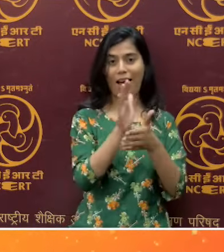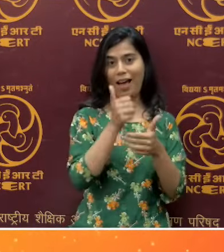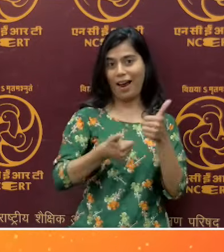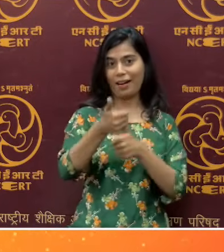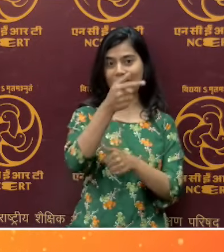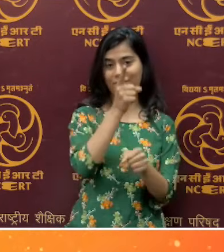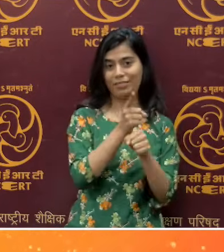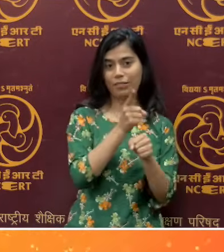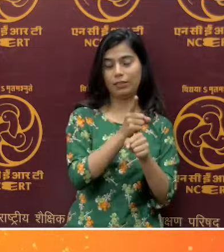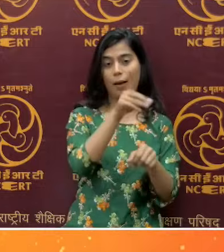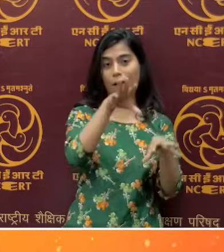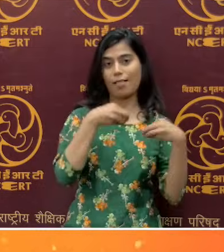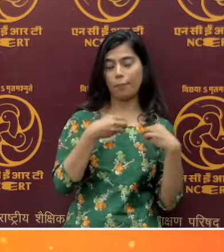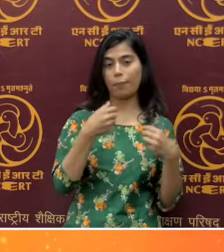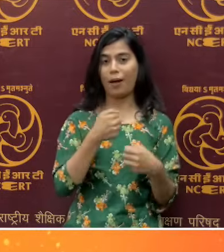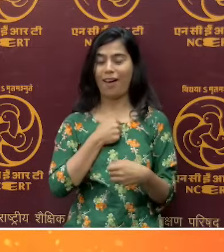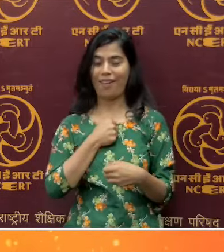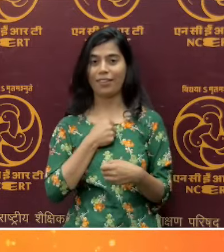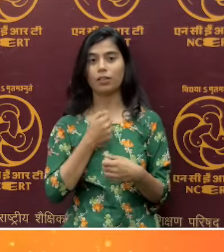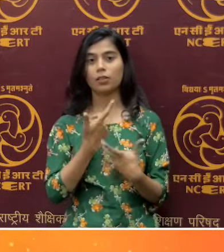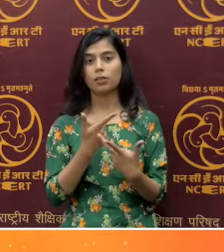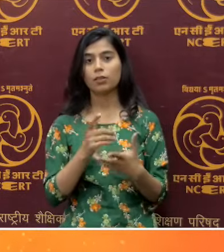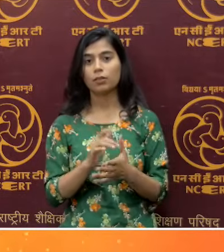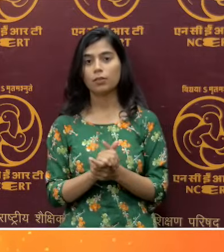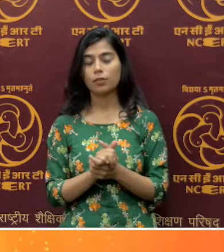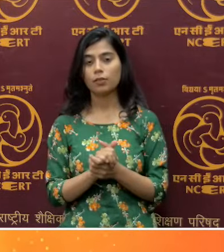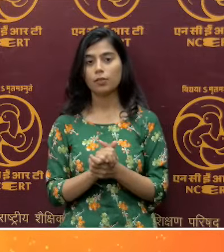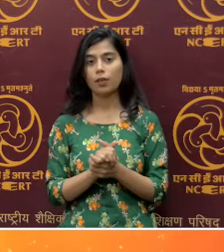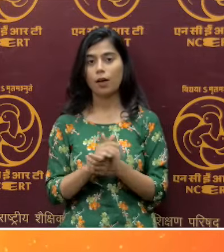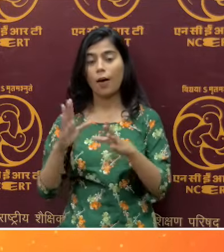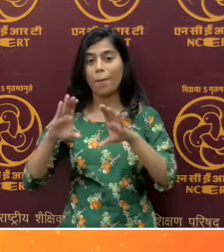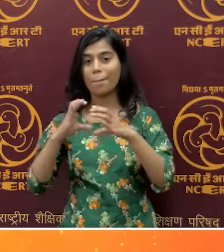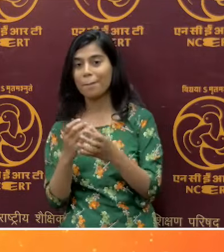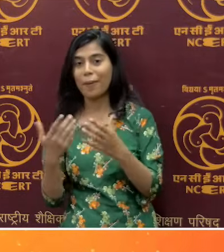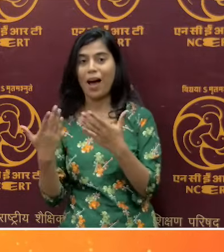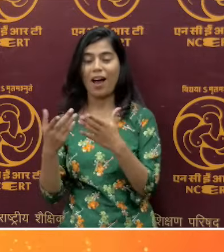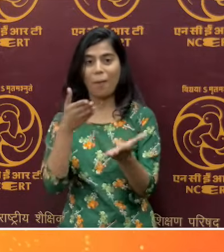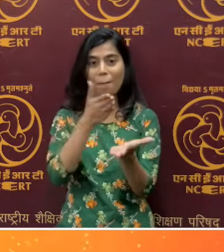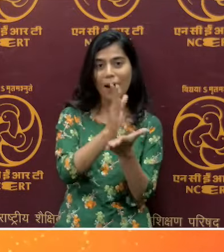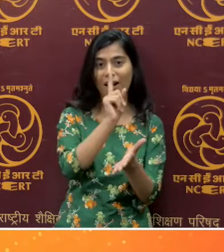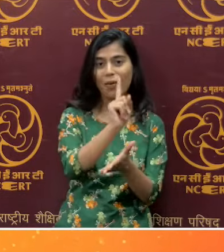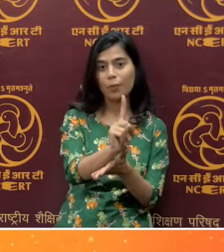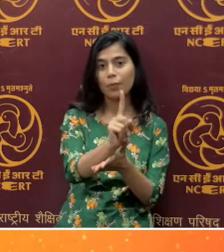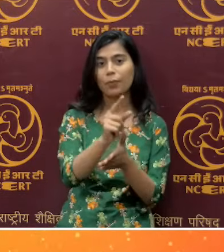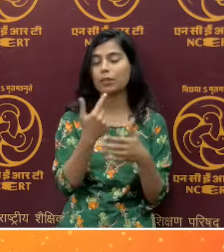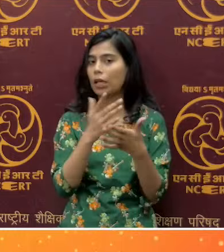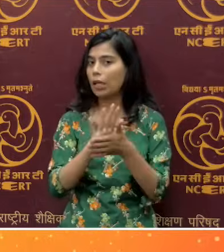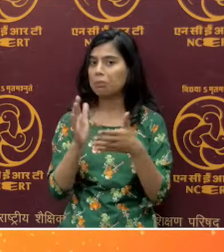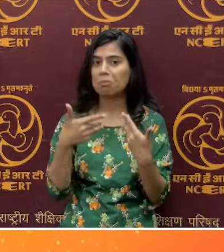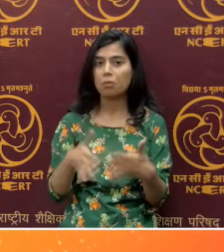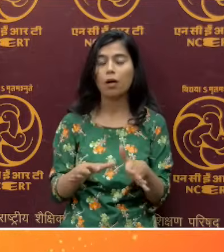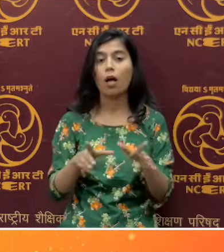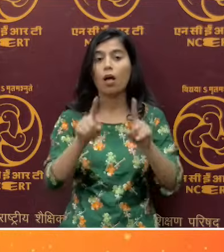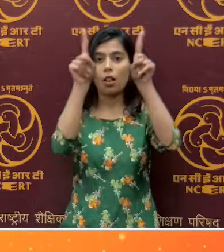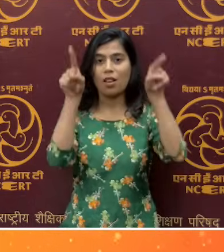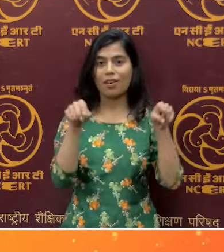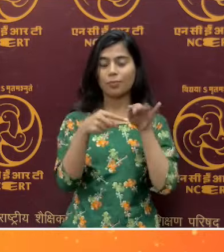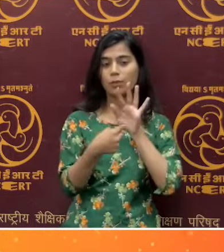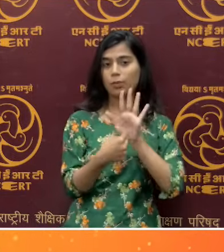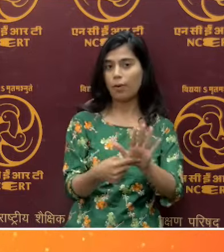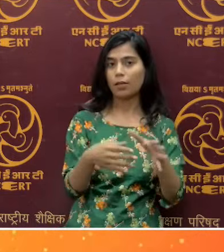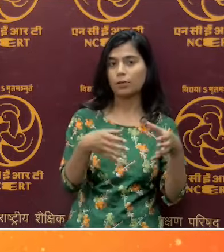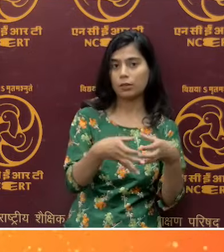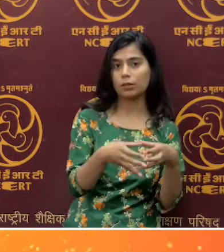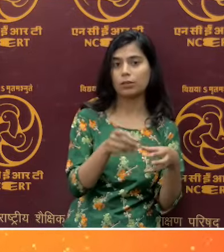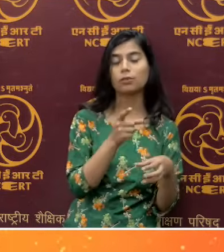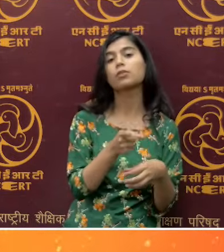dashboard along with overview, student assigned for part 1 completed screening, everything will be displayed in this dashboard.